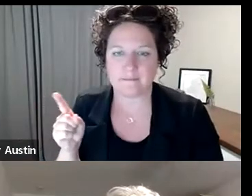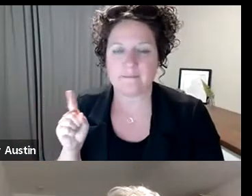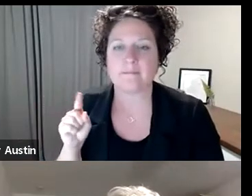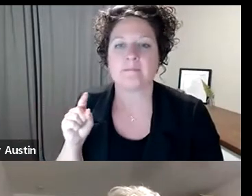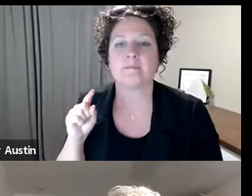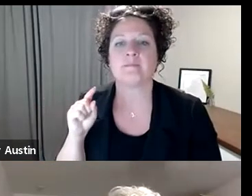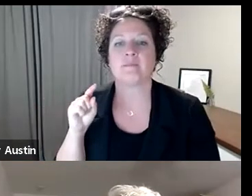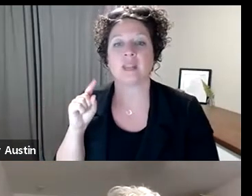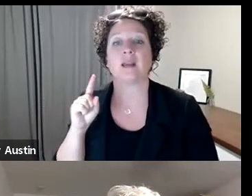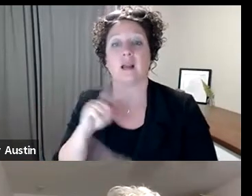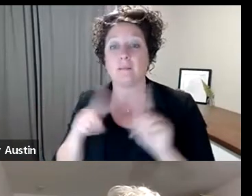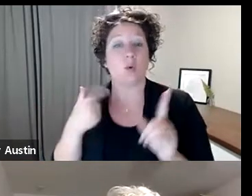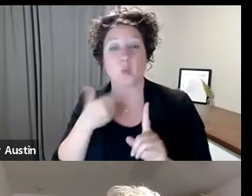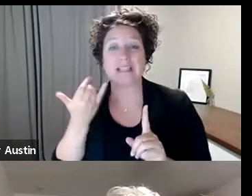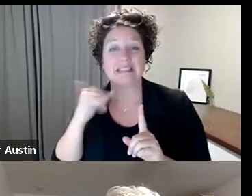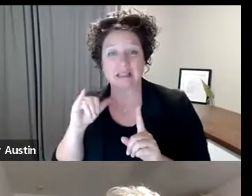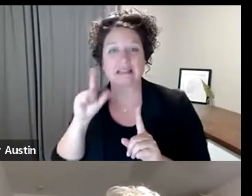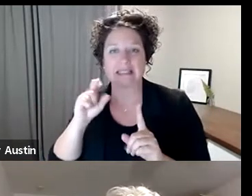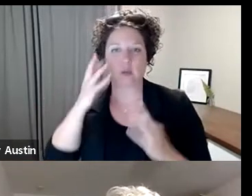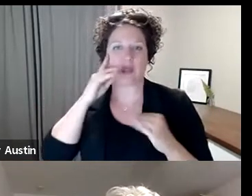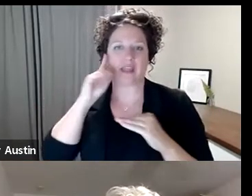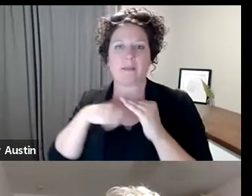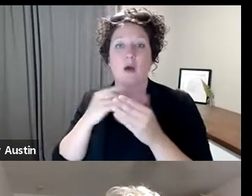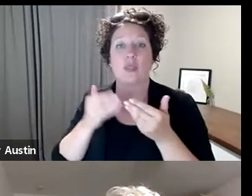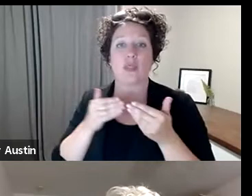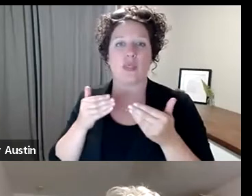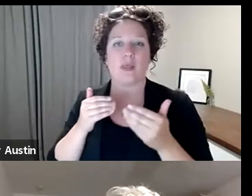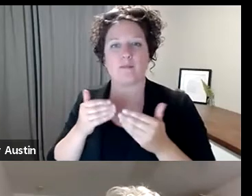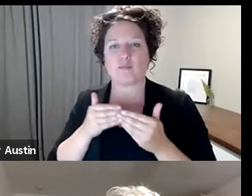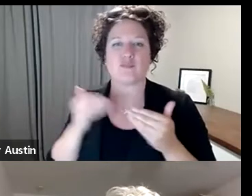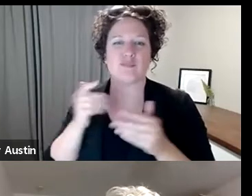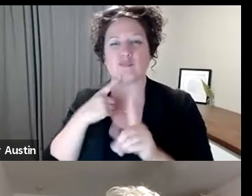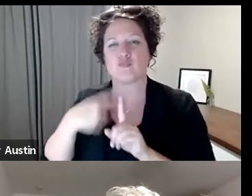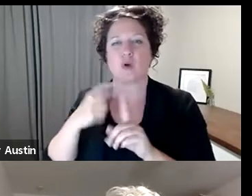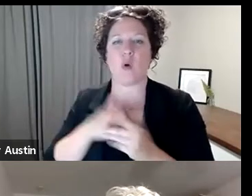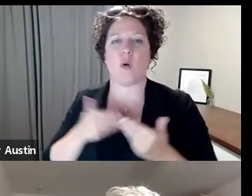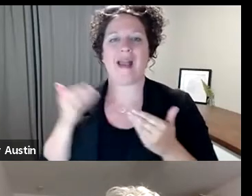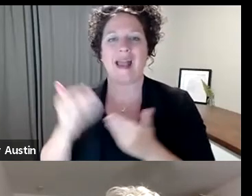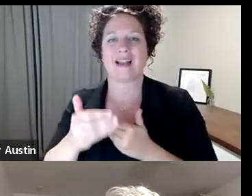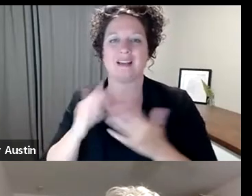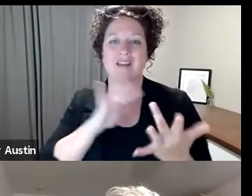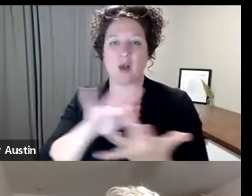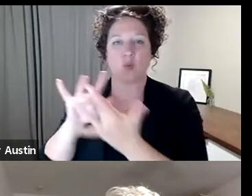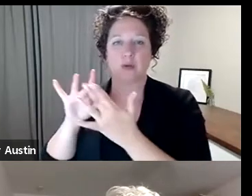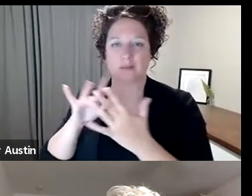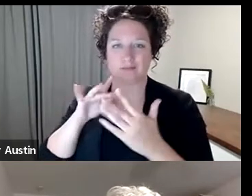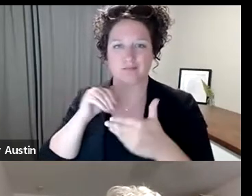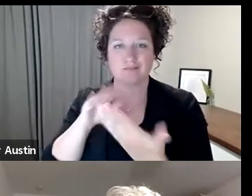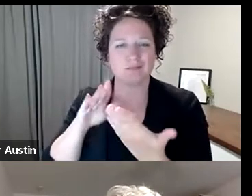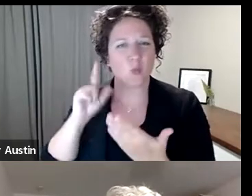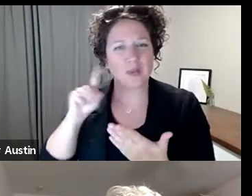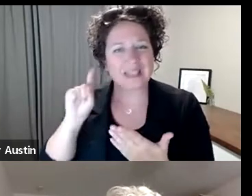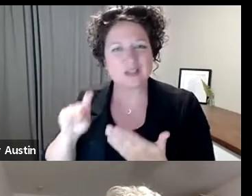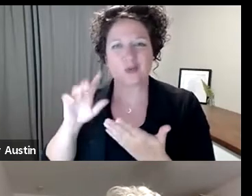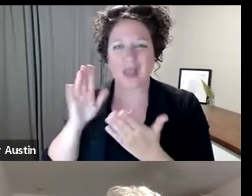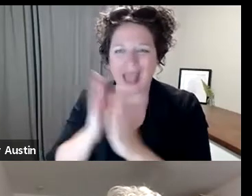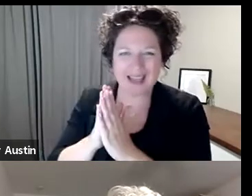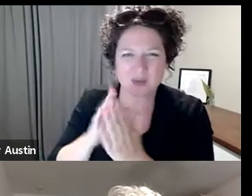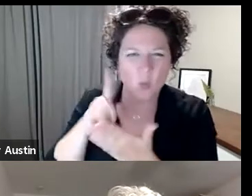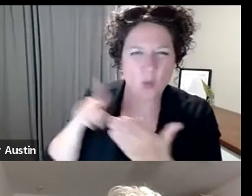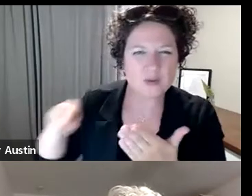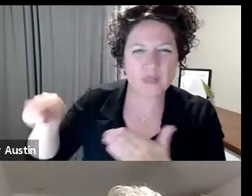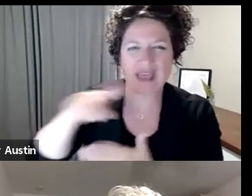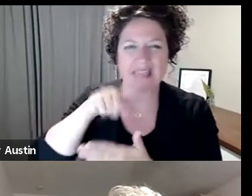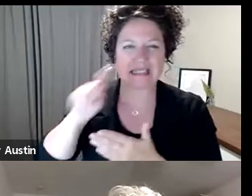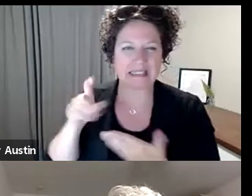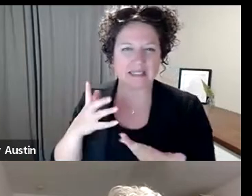Even then, though, we do still need to think about the sort of proactive, informed outreach approach. We need to think about asking what these communities need, asking them what will